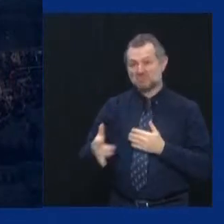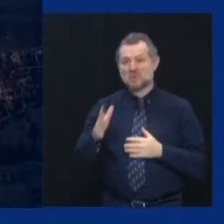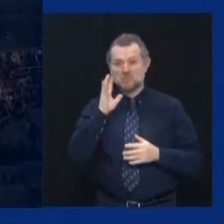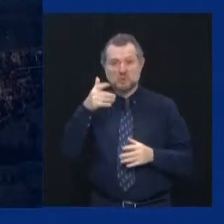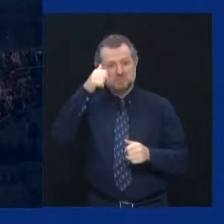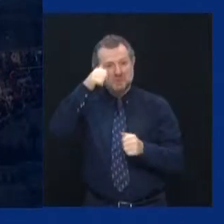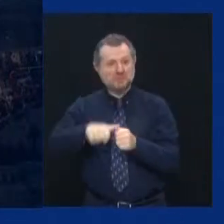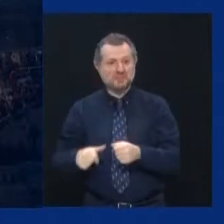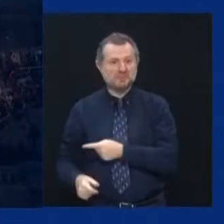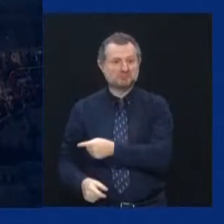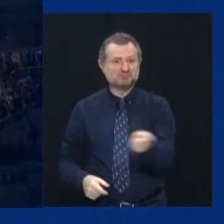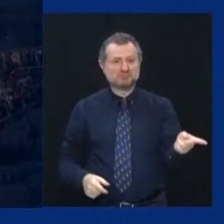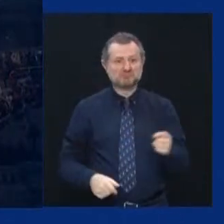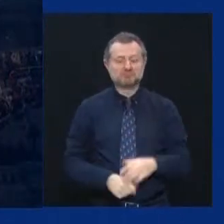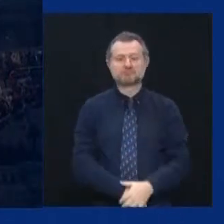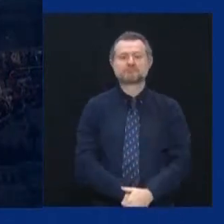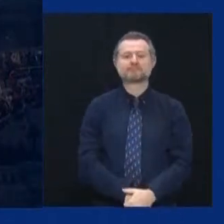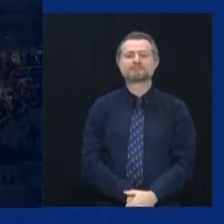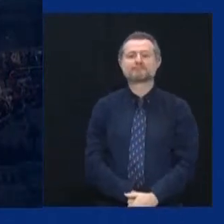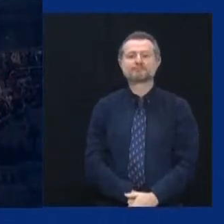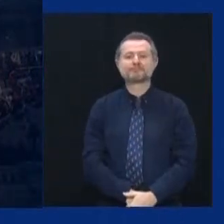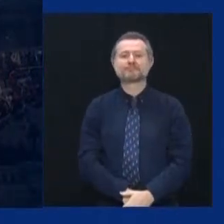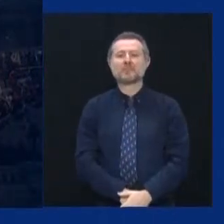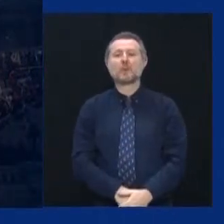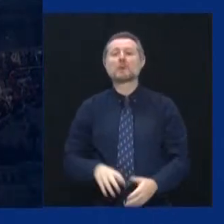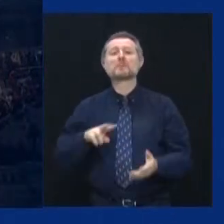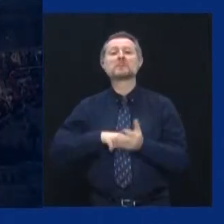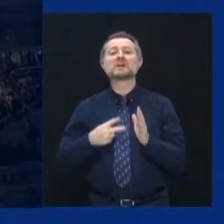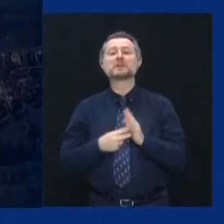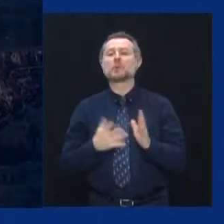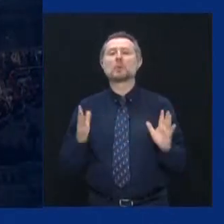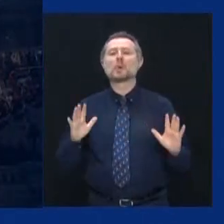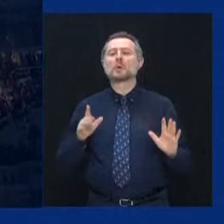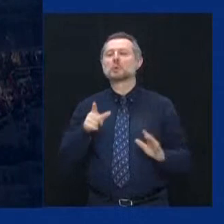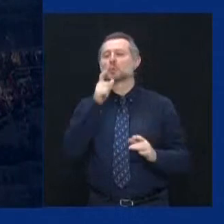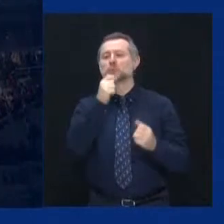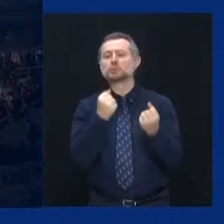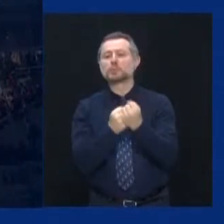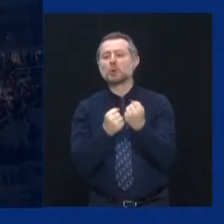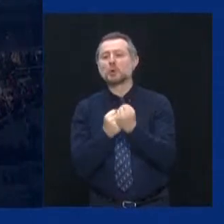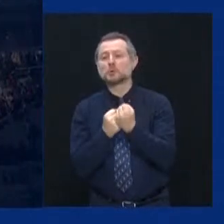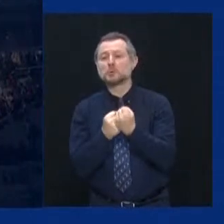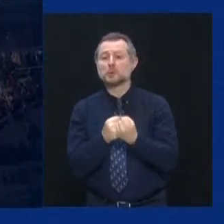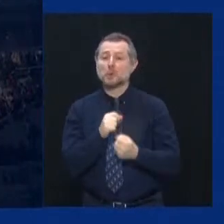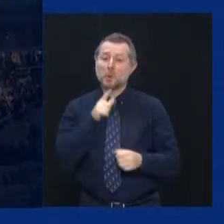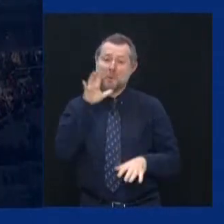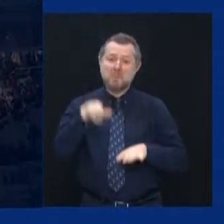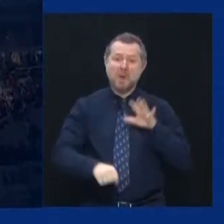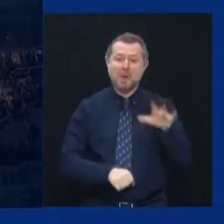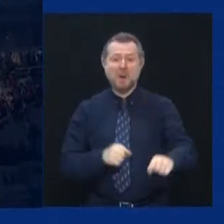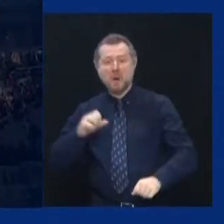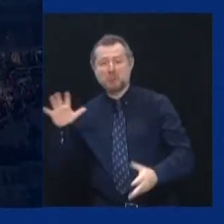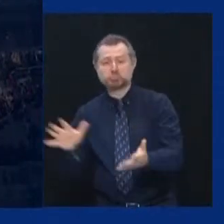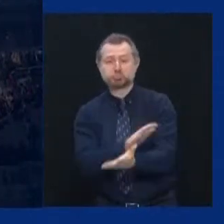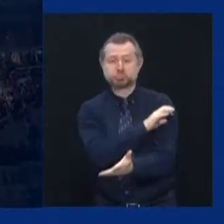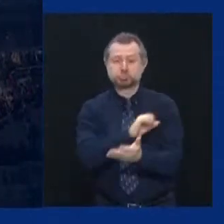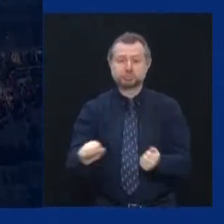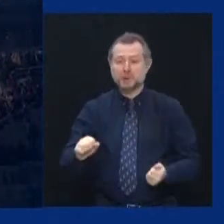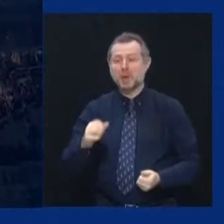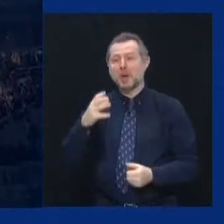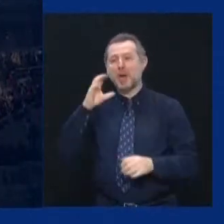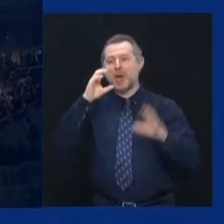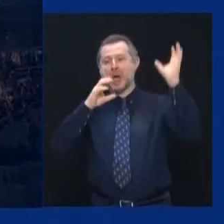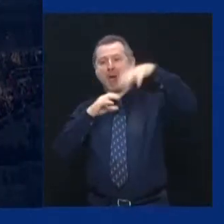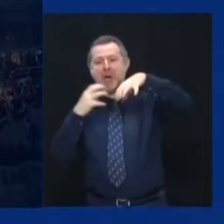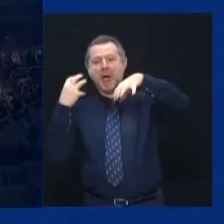simple. Were you with the mob, or are you with the American people?